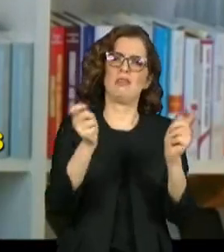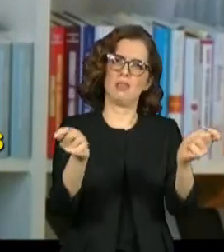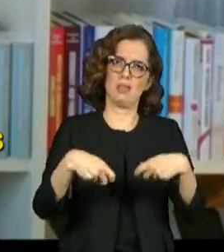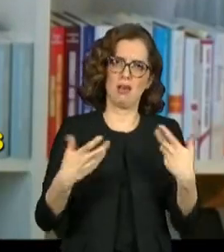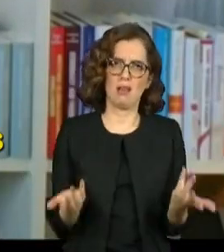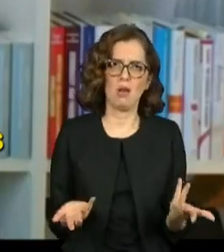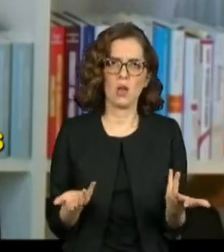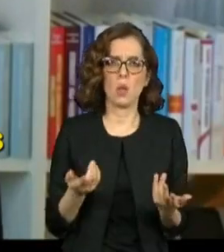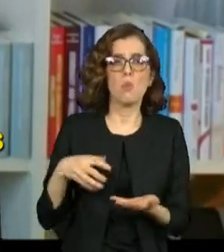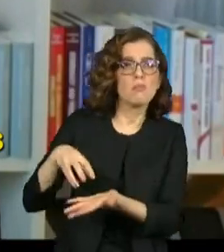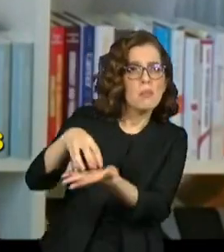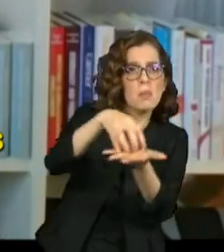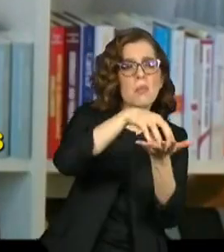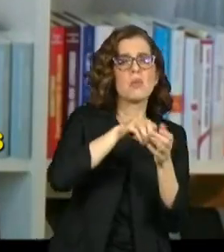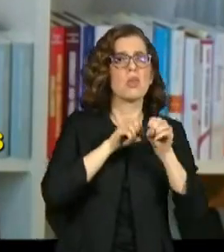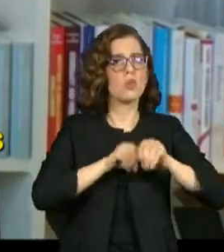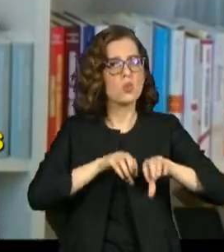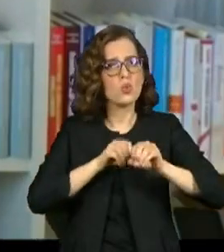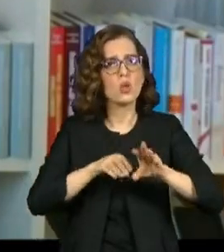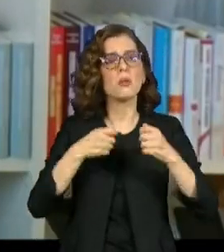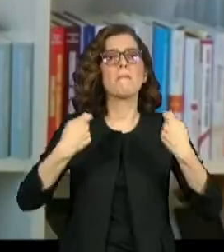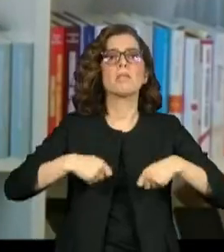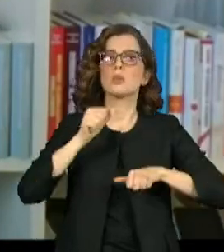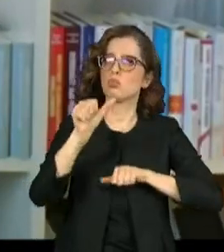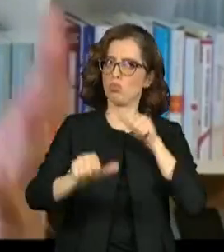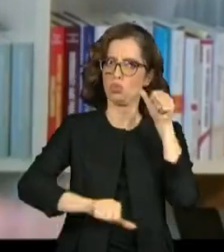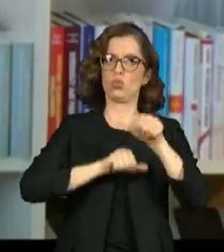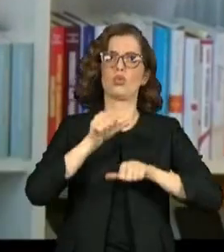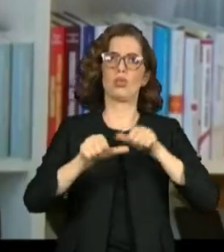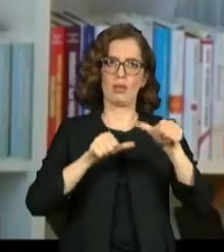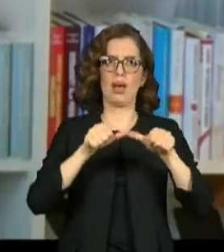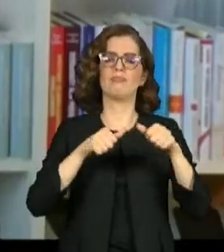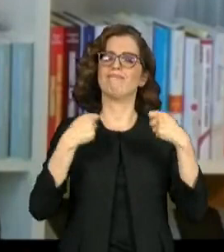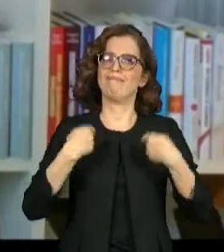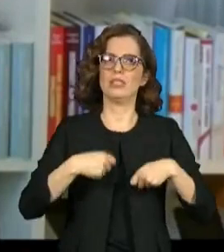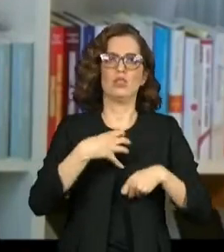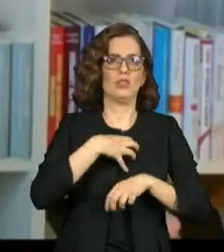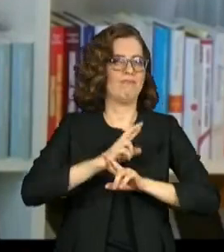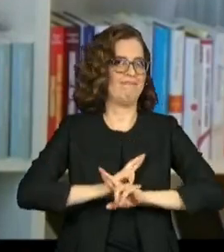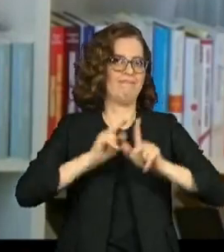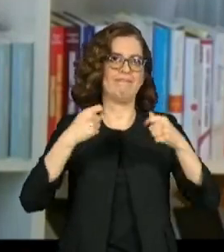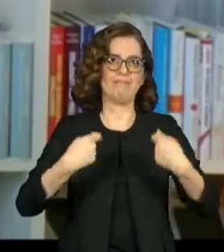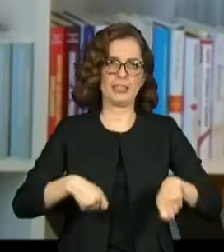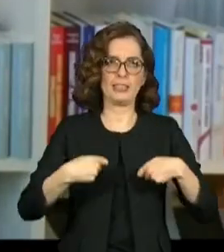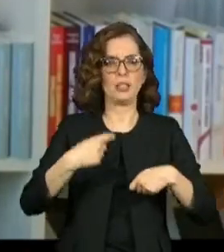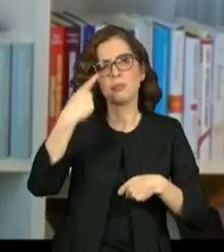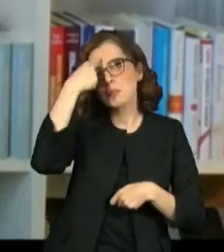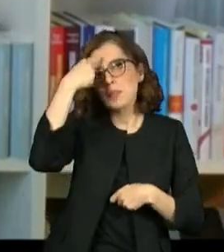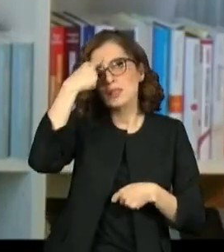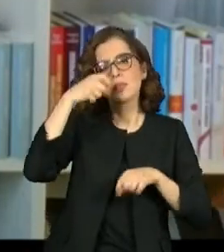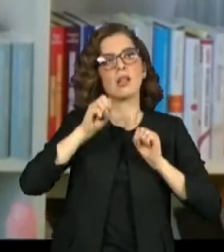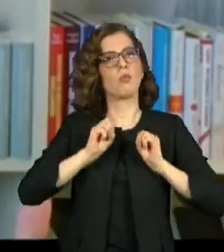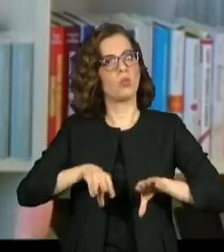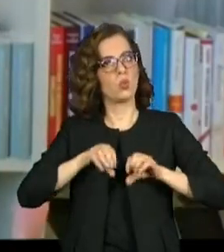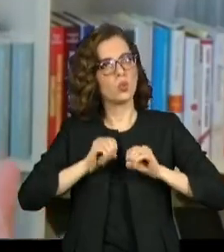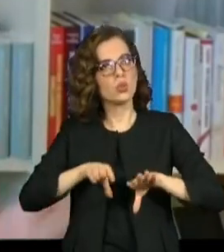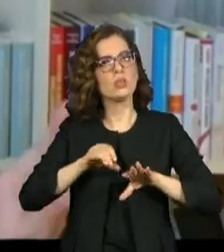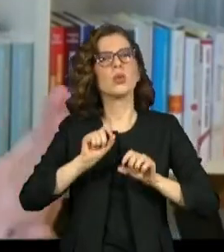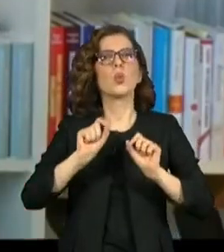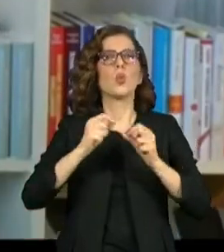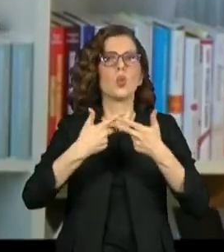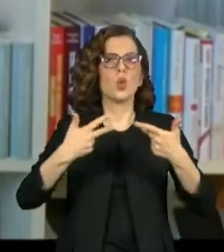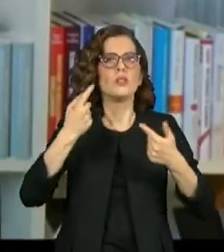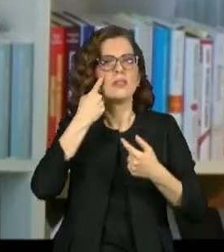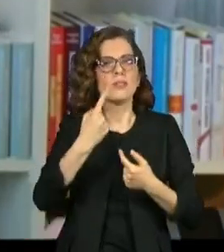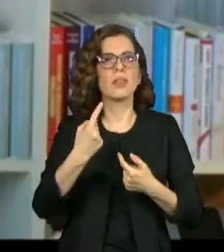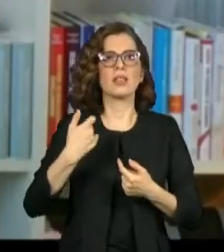our educational systems need to change. The shape of them needs to change. Rather than thinking of education being something that you